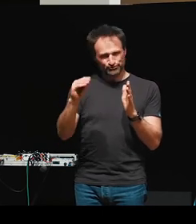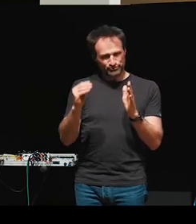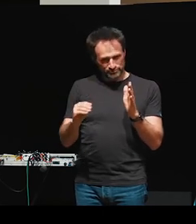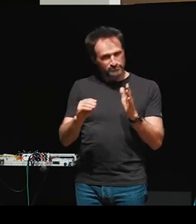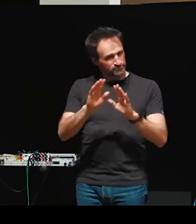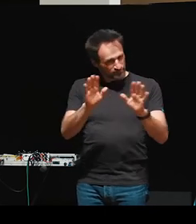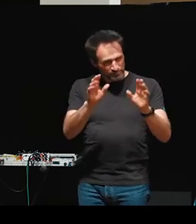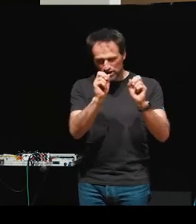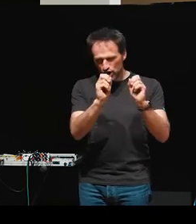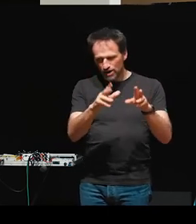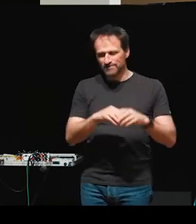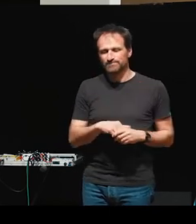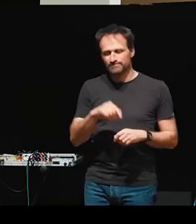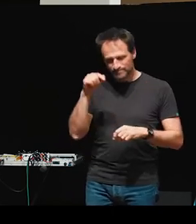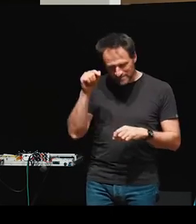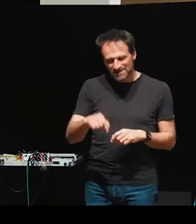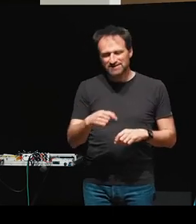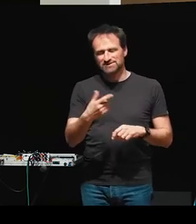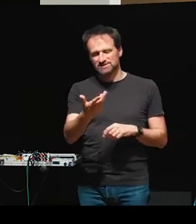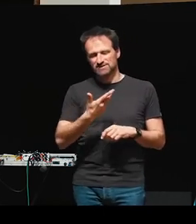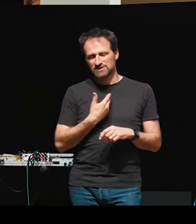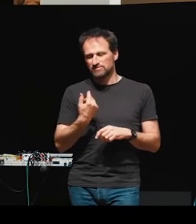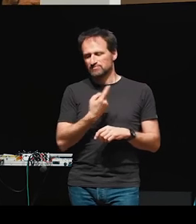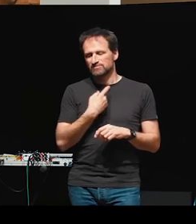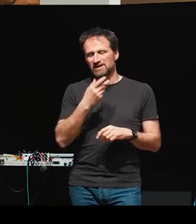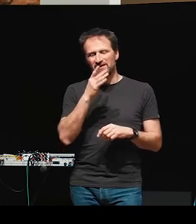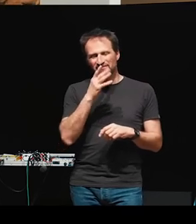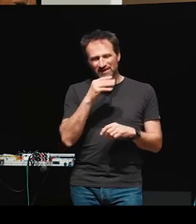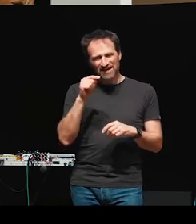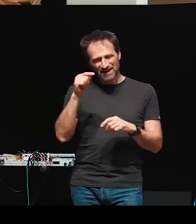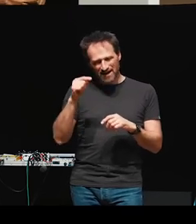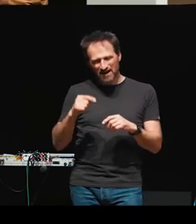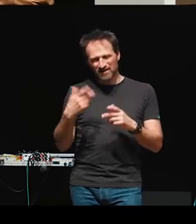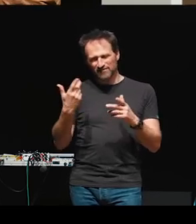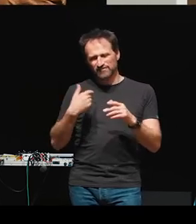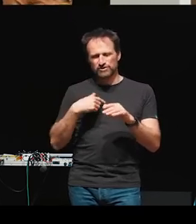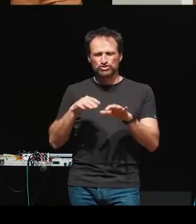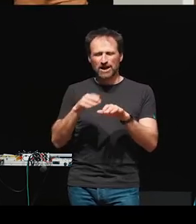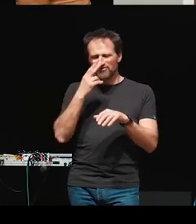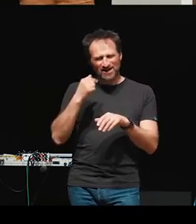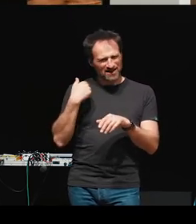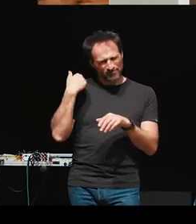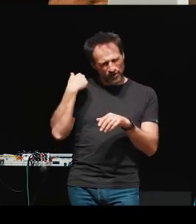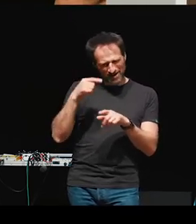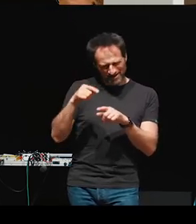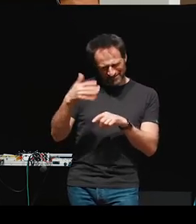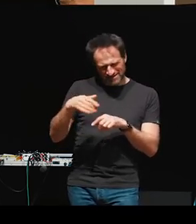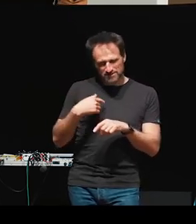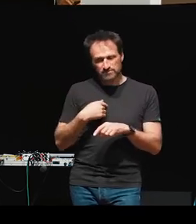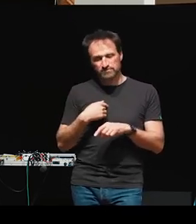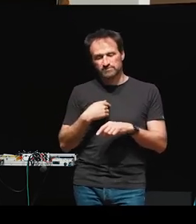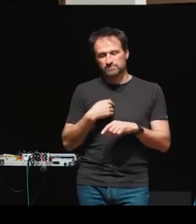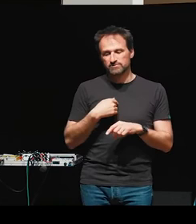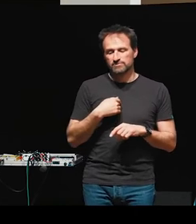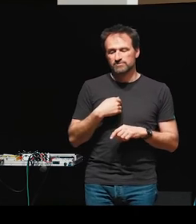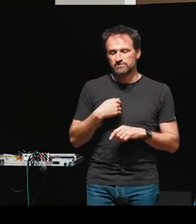OK, so now it's giving me the error about the typo that I got before. So